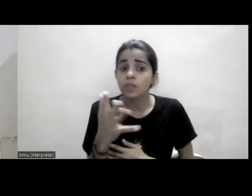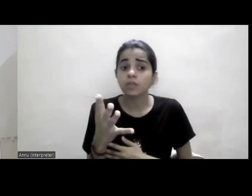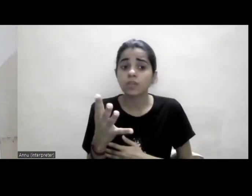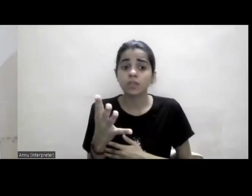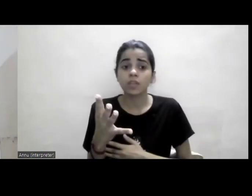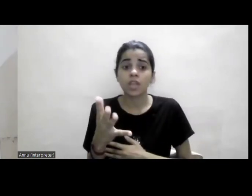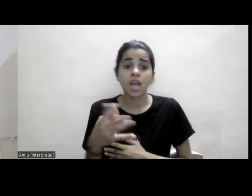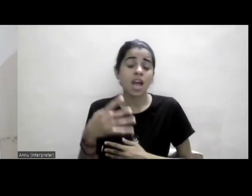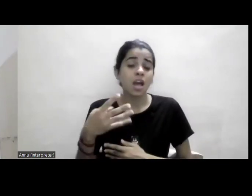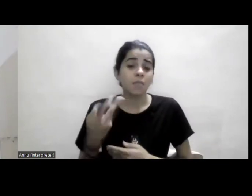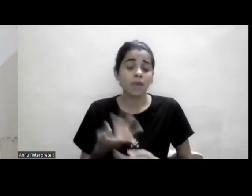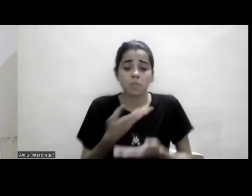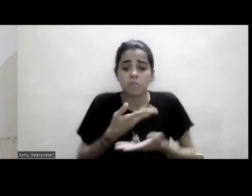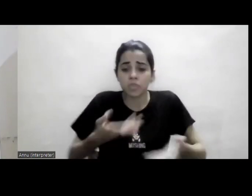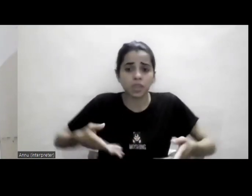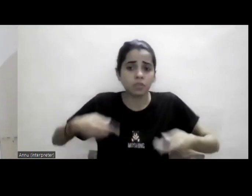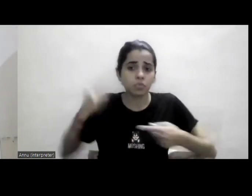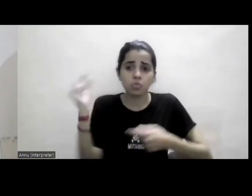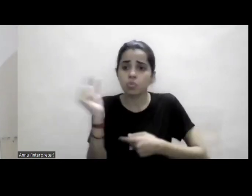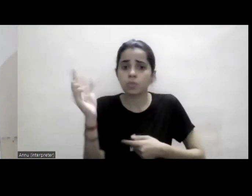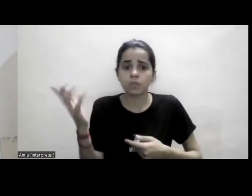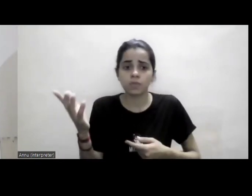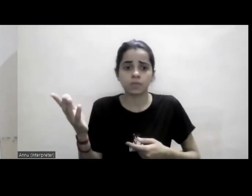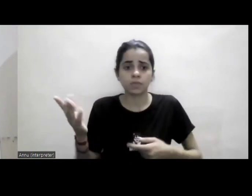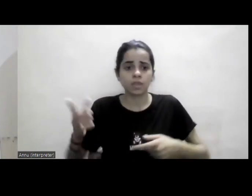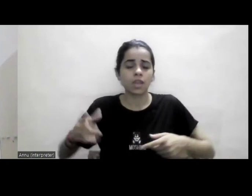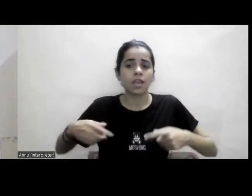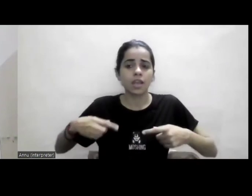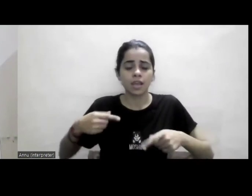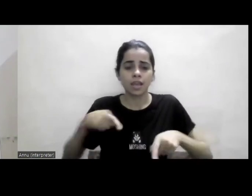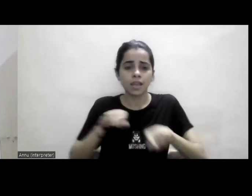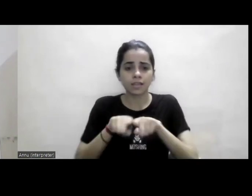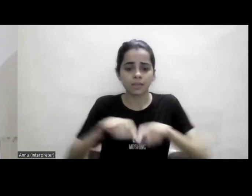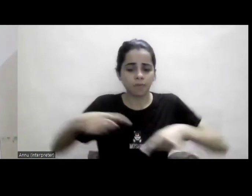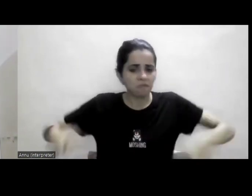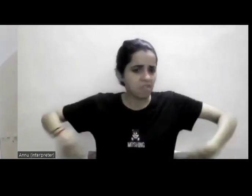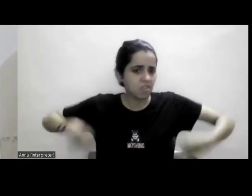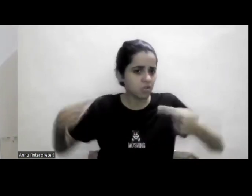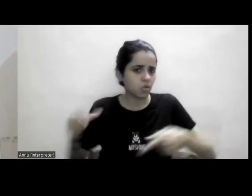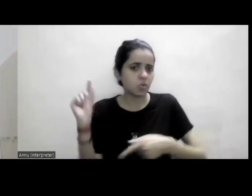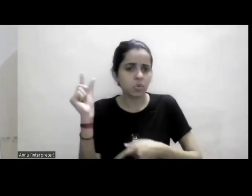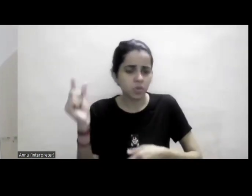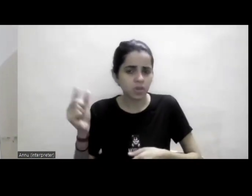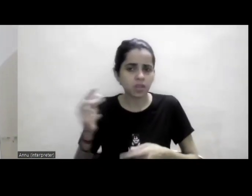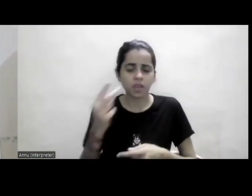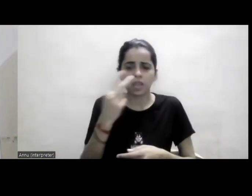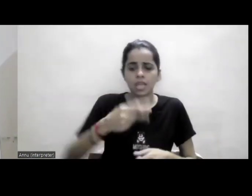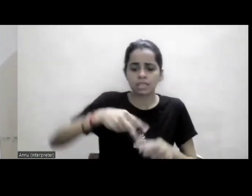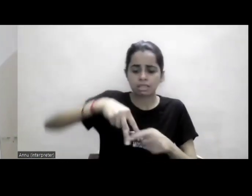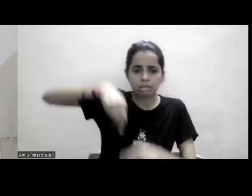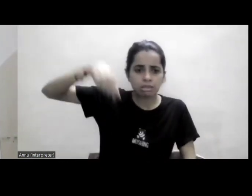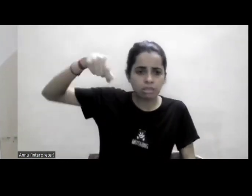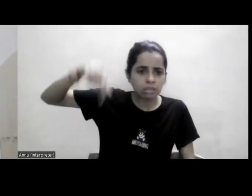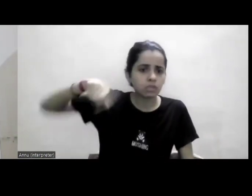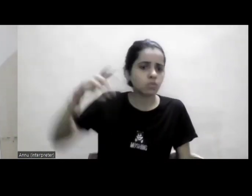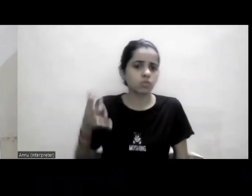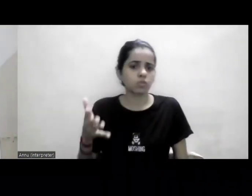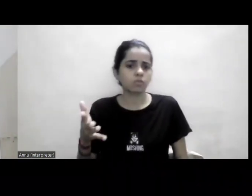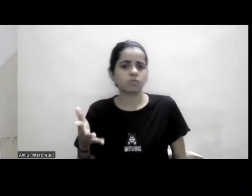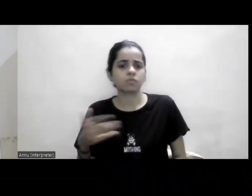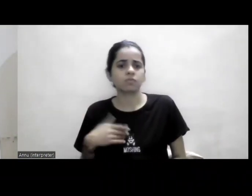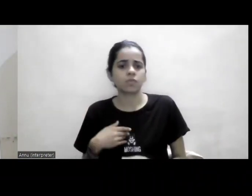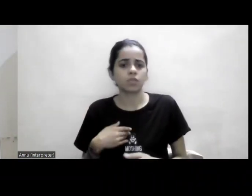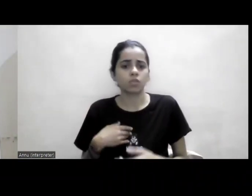assistive devices there. And when I talk about the precariousness of